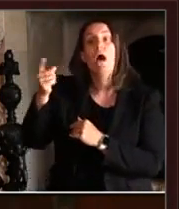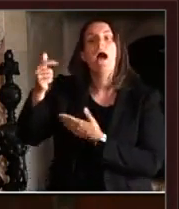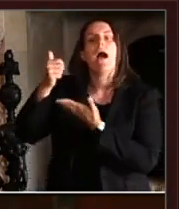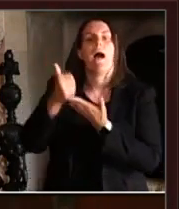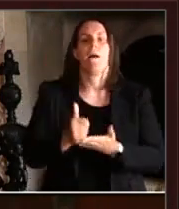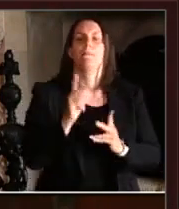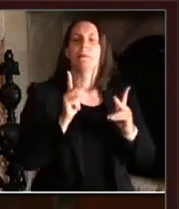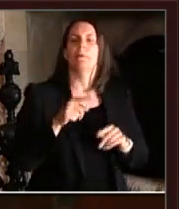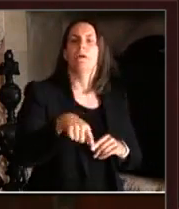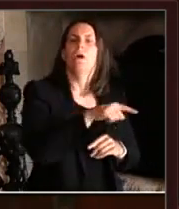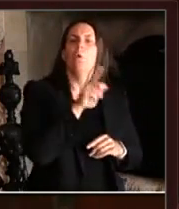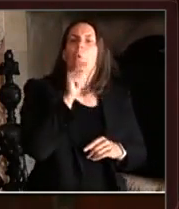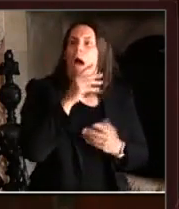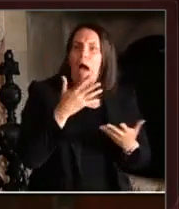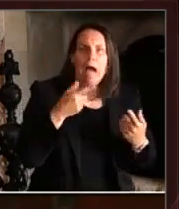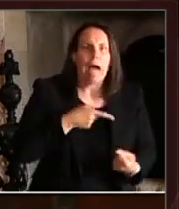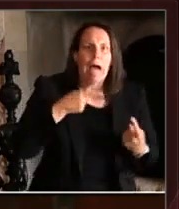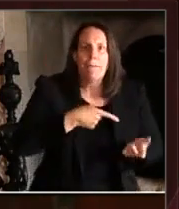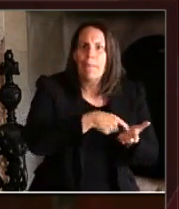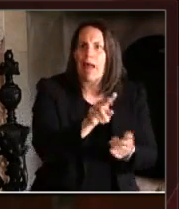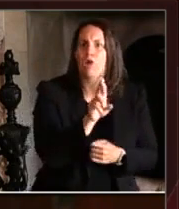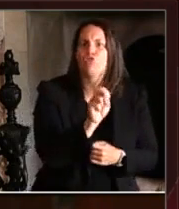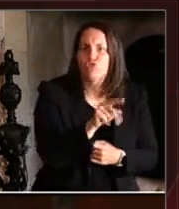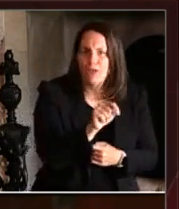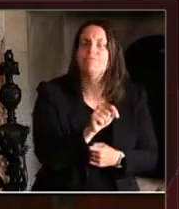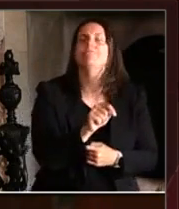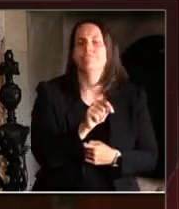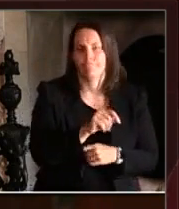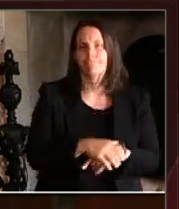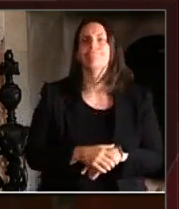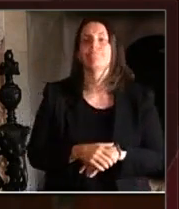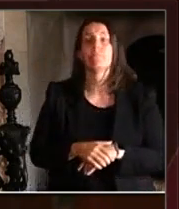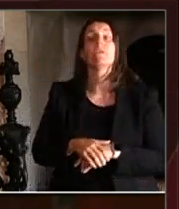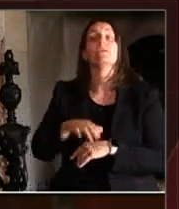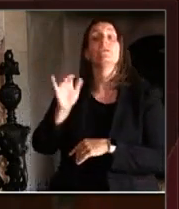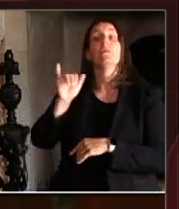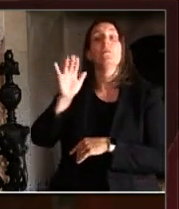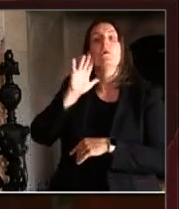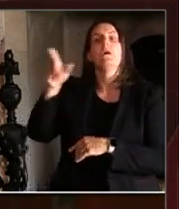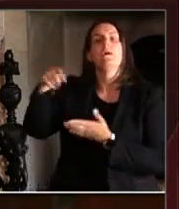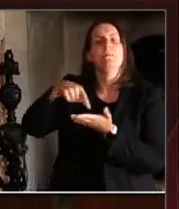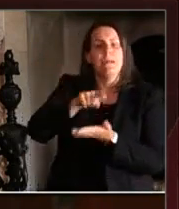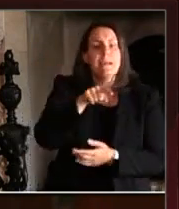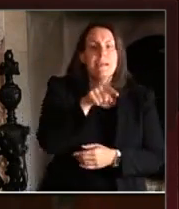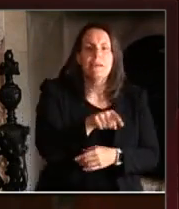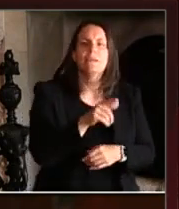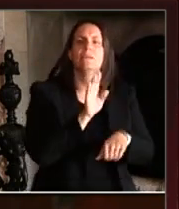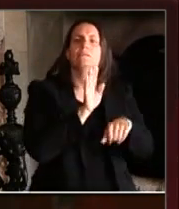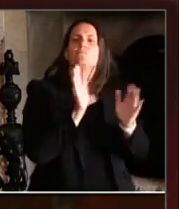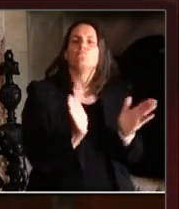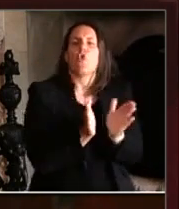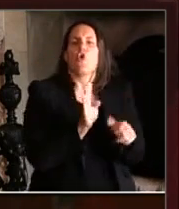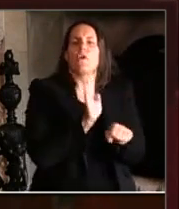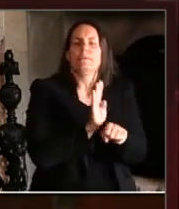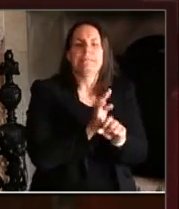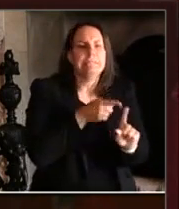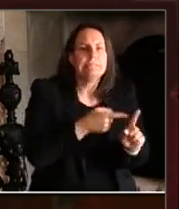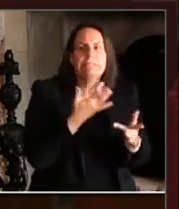to individuals struggling to make ends meet due to the COVID-19 pandemic. We're also